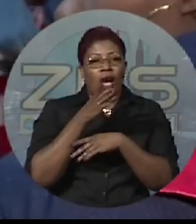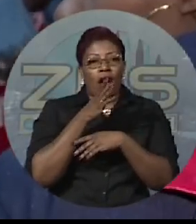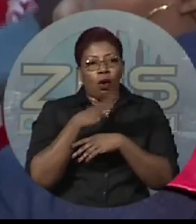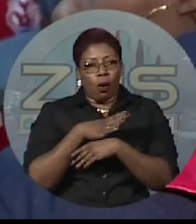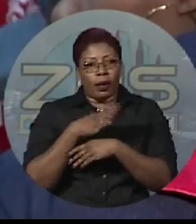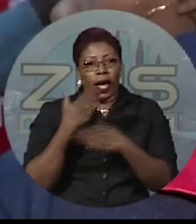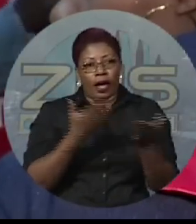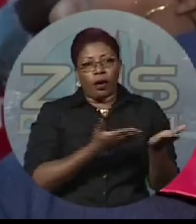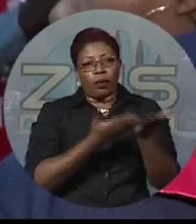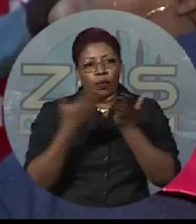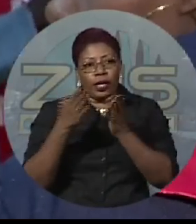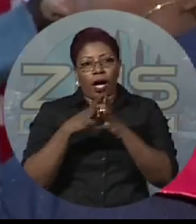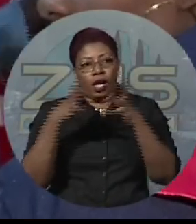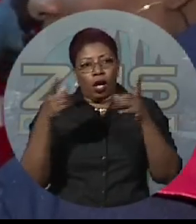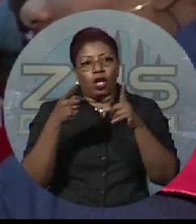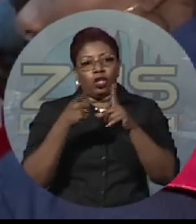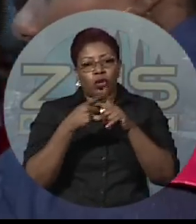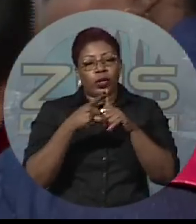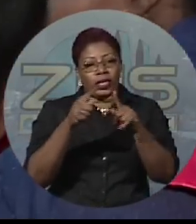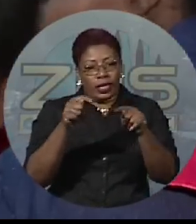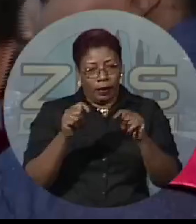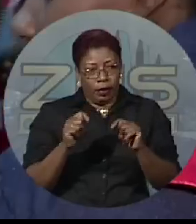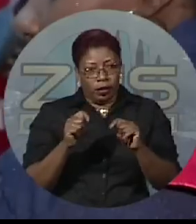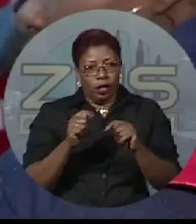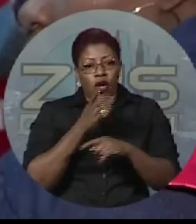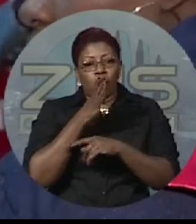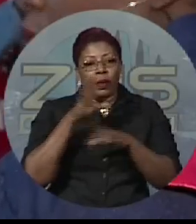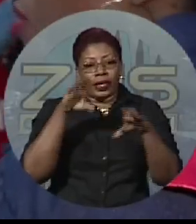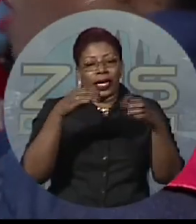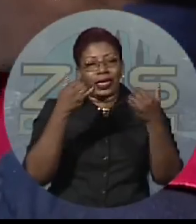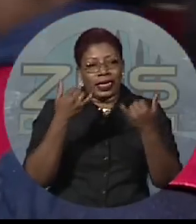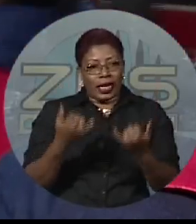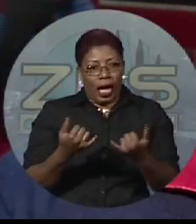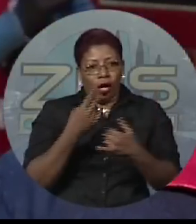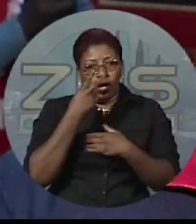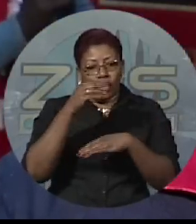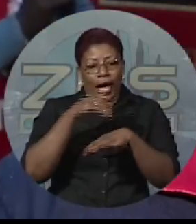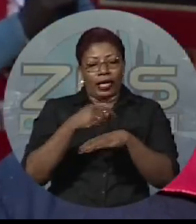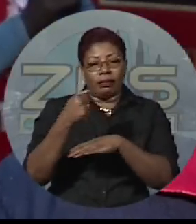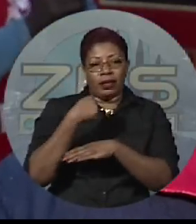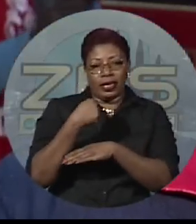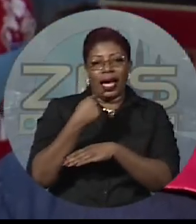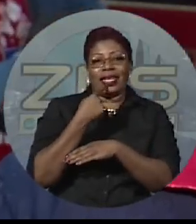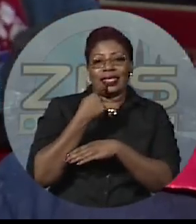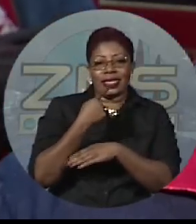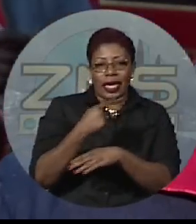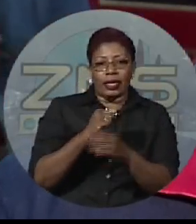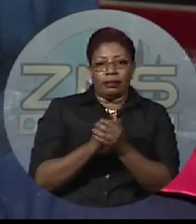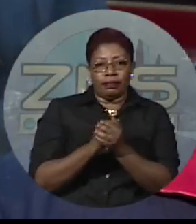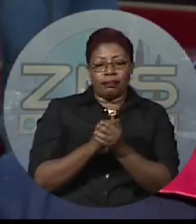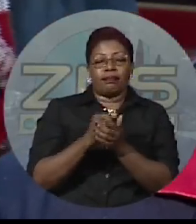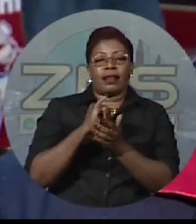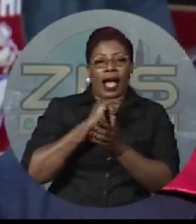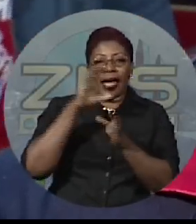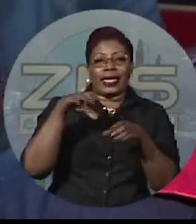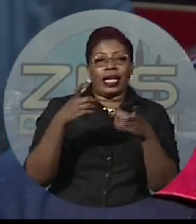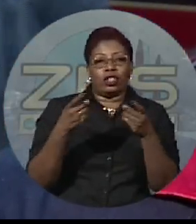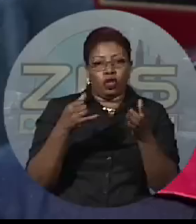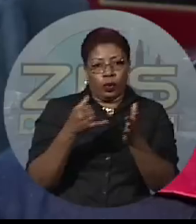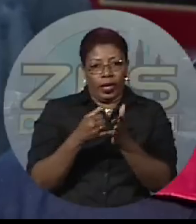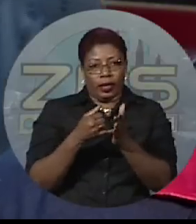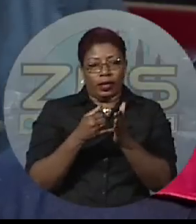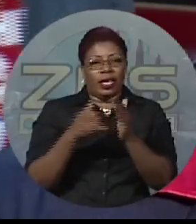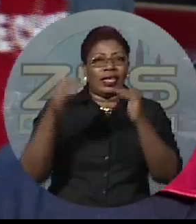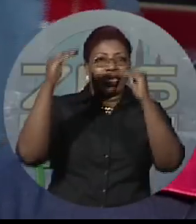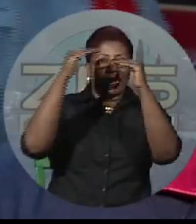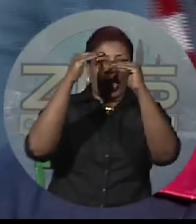I brought a lot, will bring a lot to the table. Women can now look at me and say, guess what? I can do it. The sky is